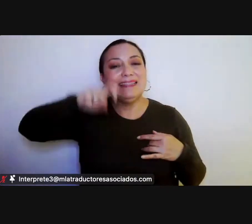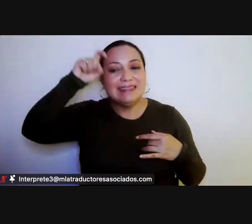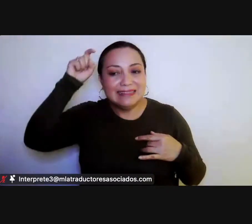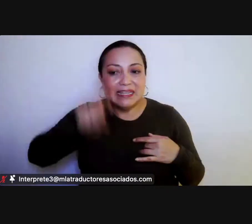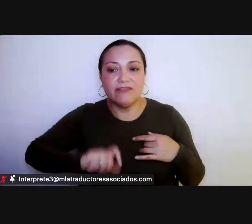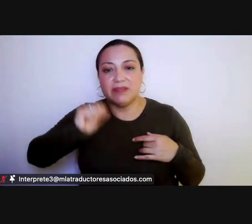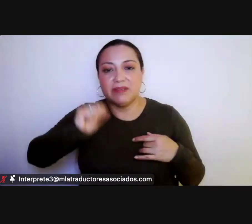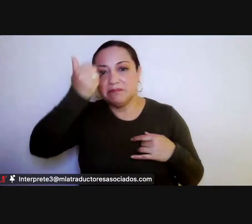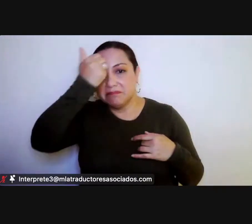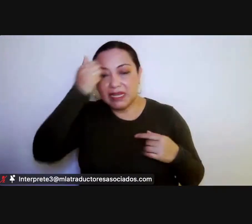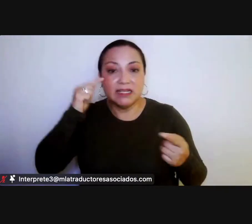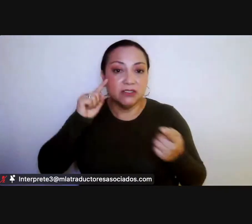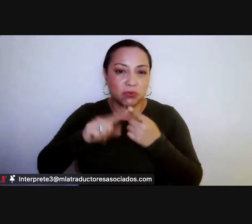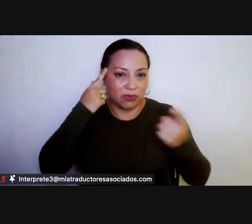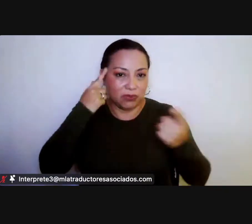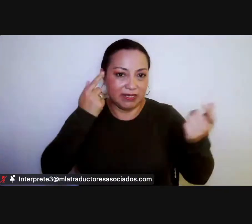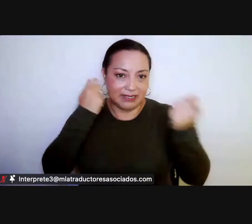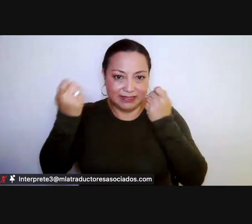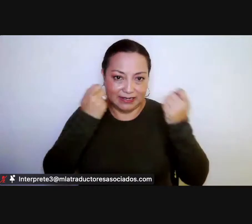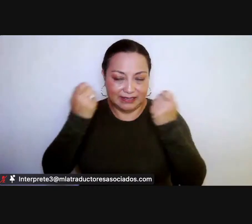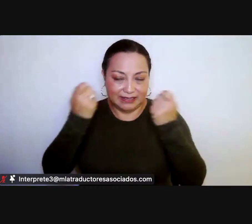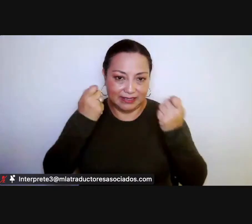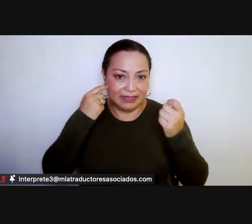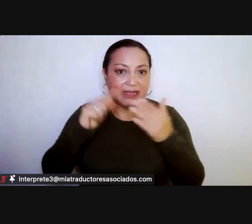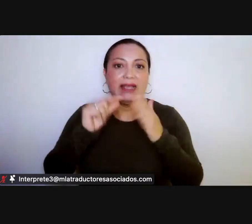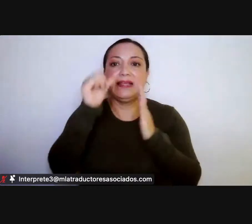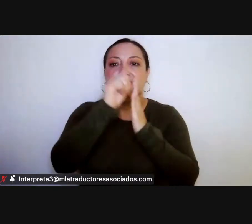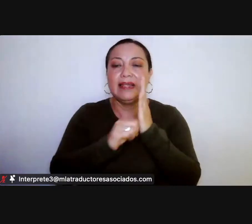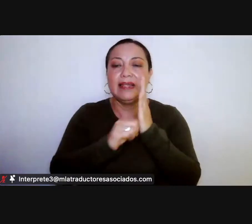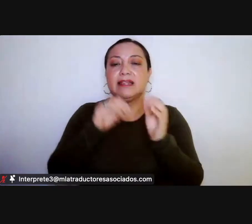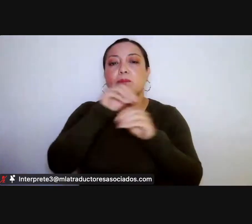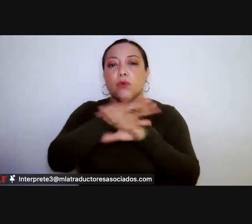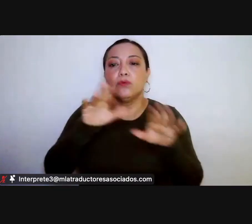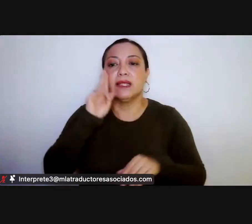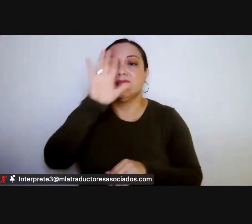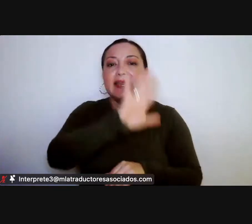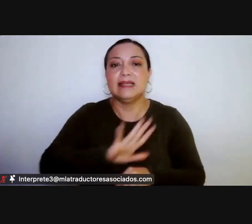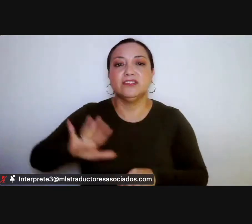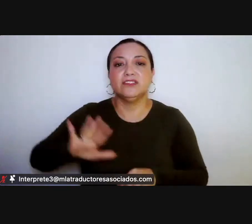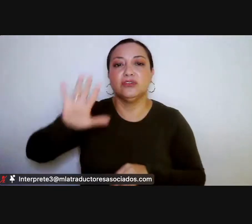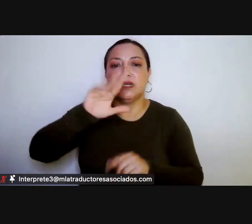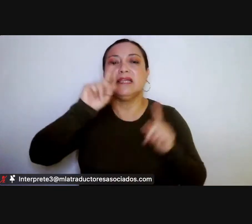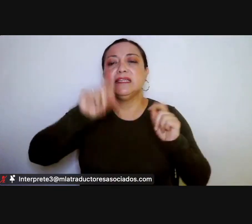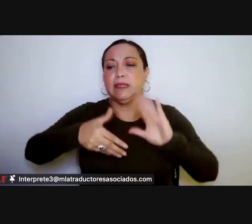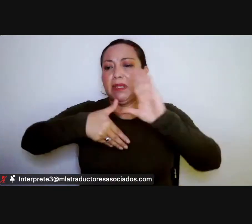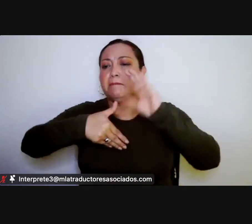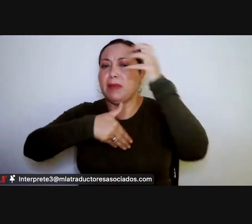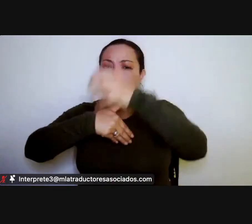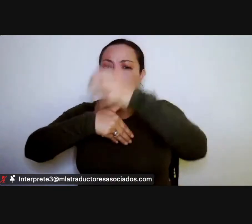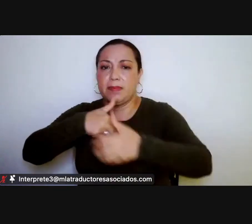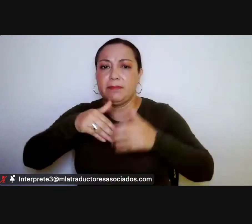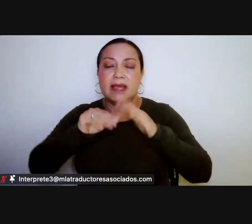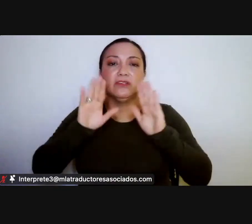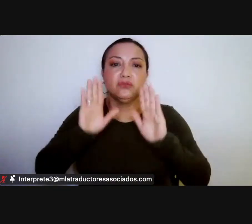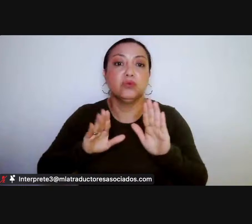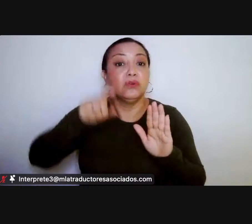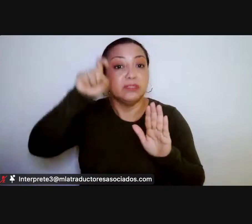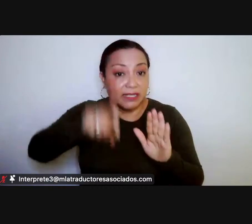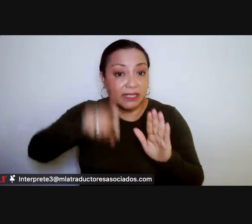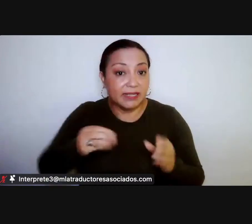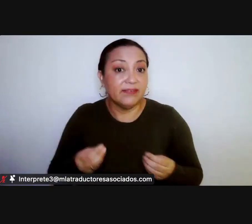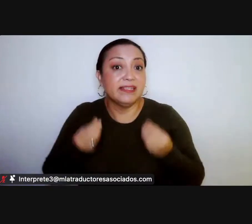public health has to adopt some strategic place in the public